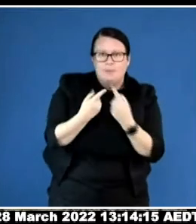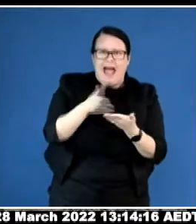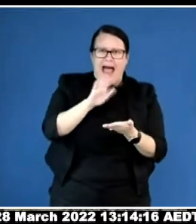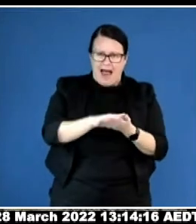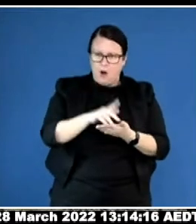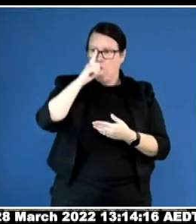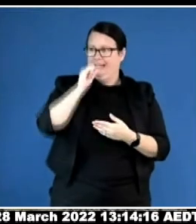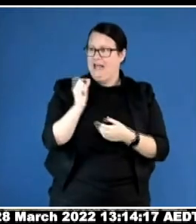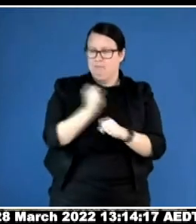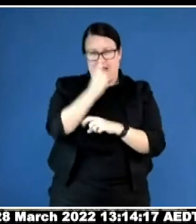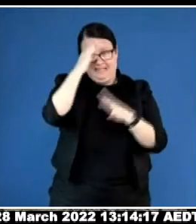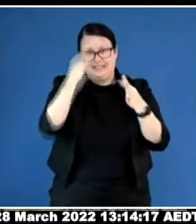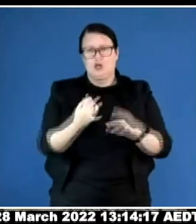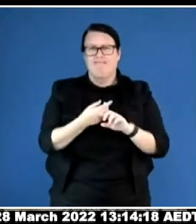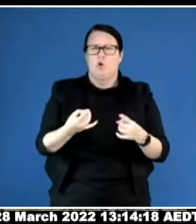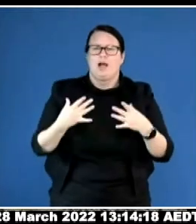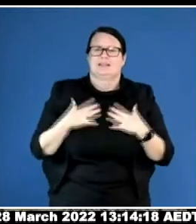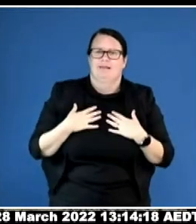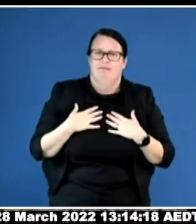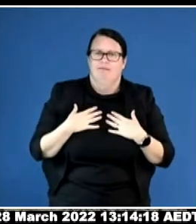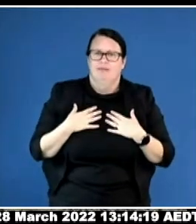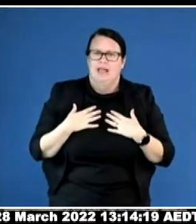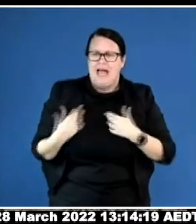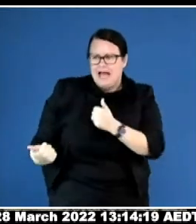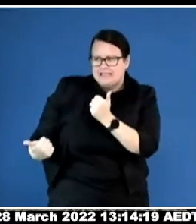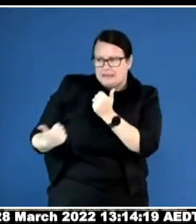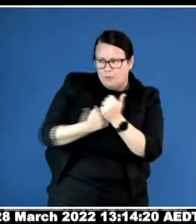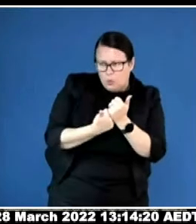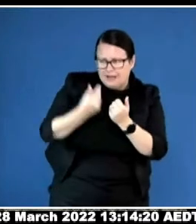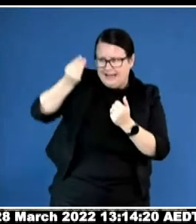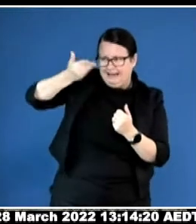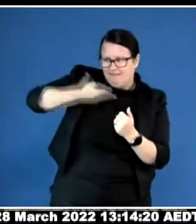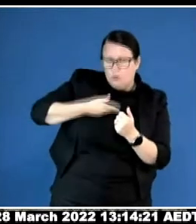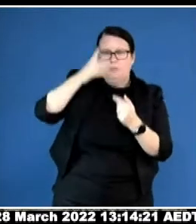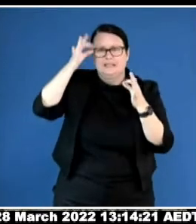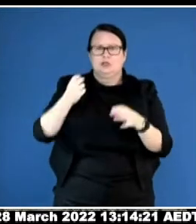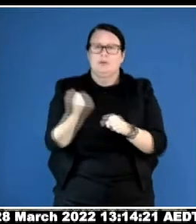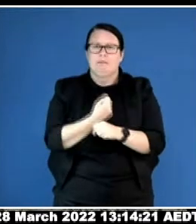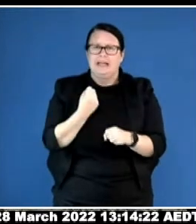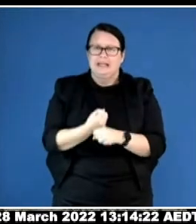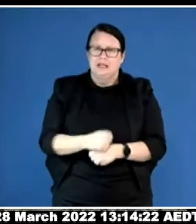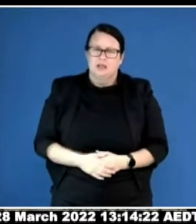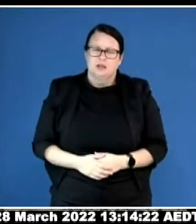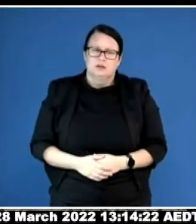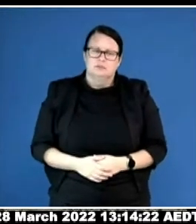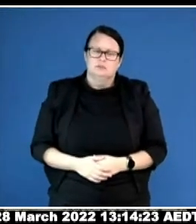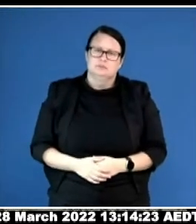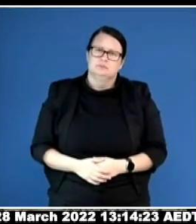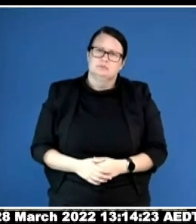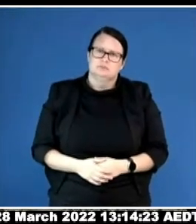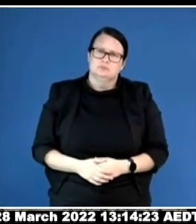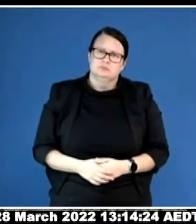choices, supported informed decision-making capacity, we're expecting